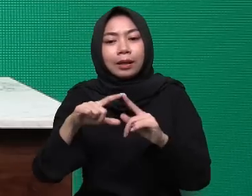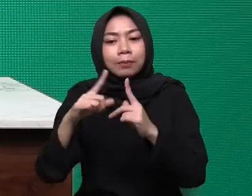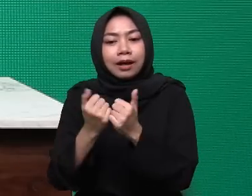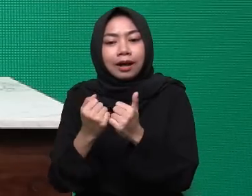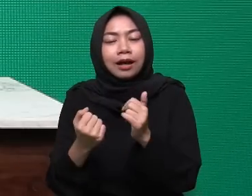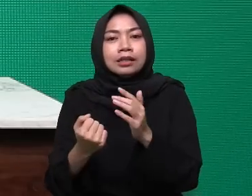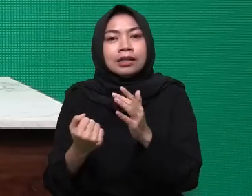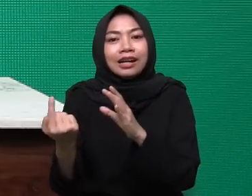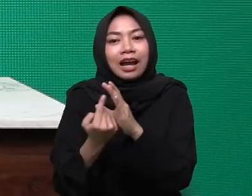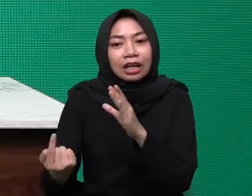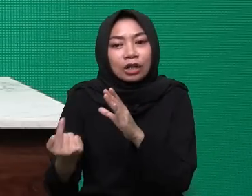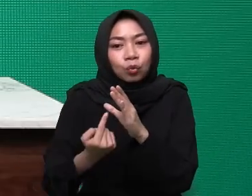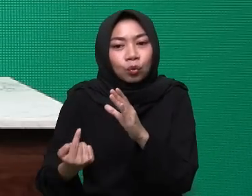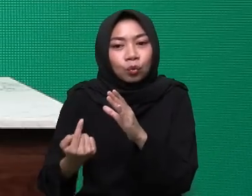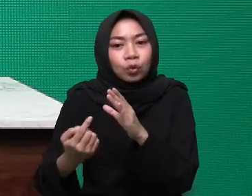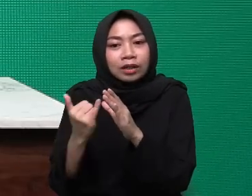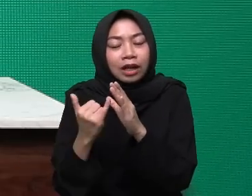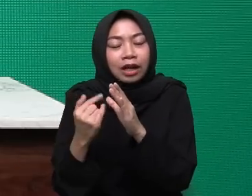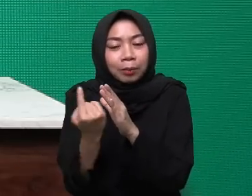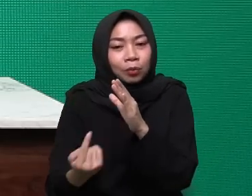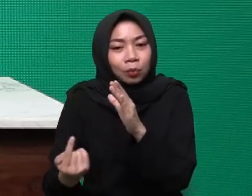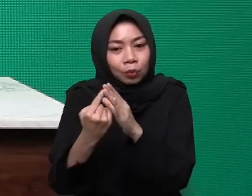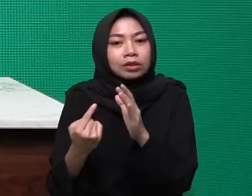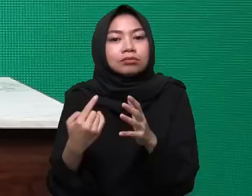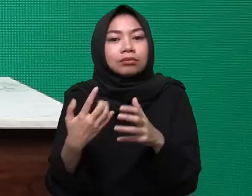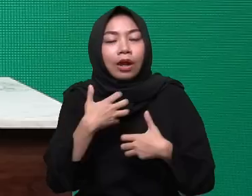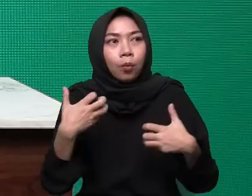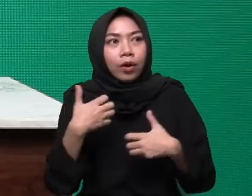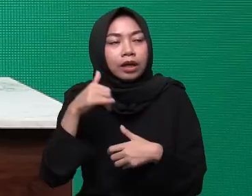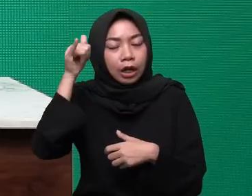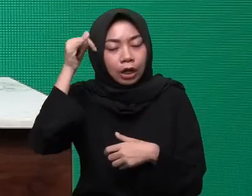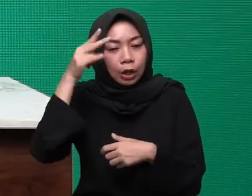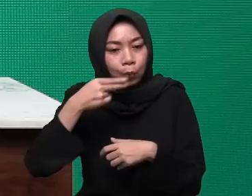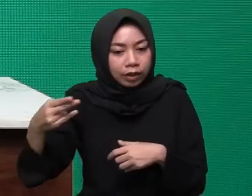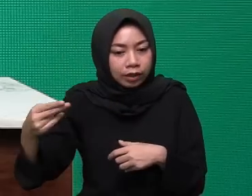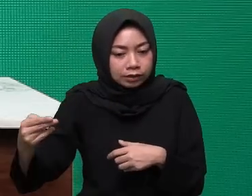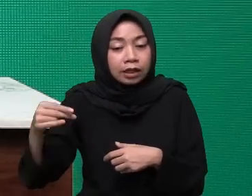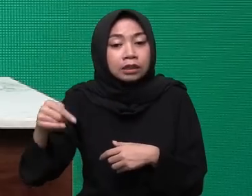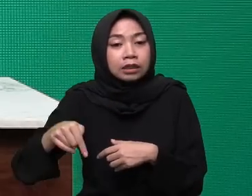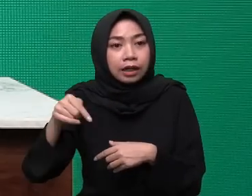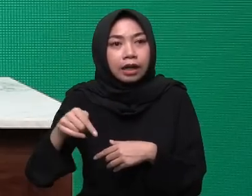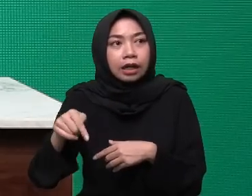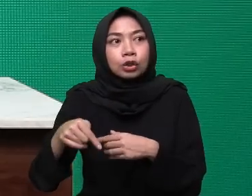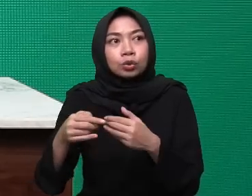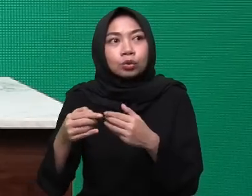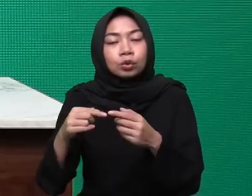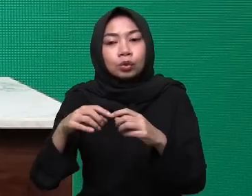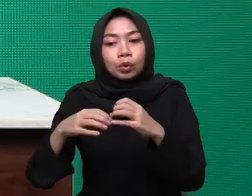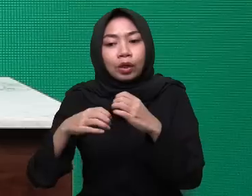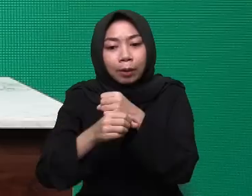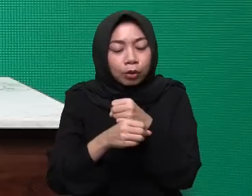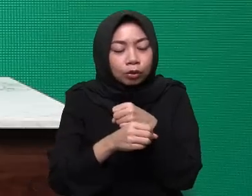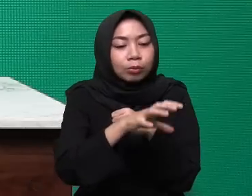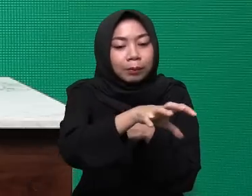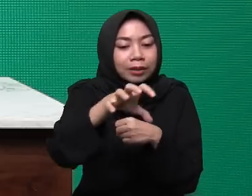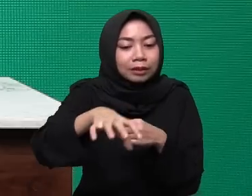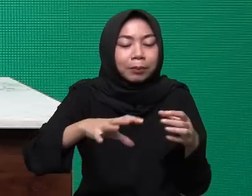to back up by setting up a network of health laboratories that have been used to support laboratory networks during